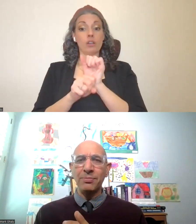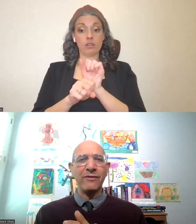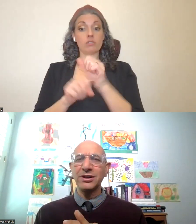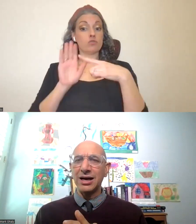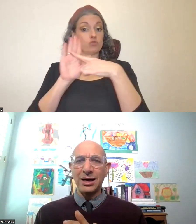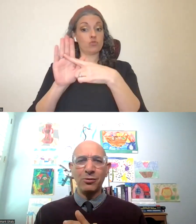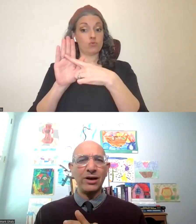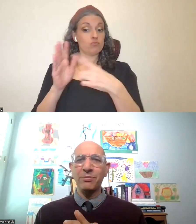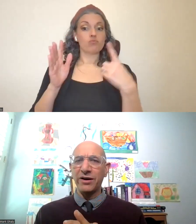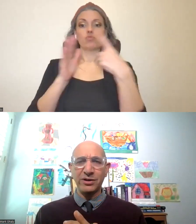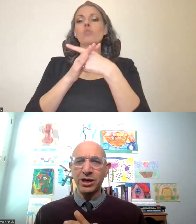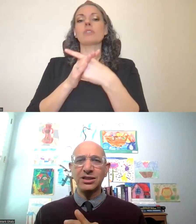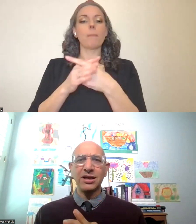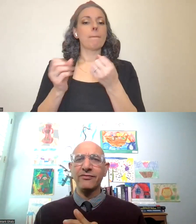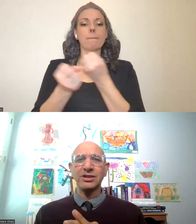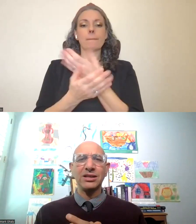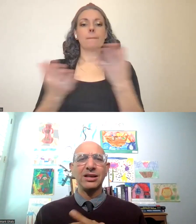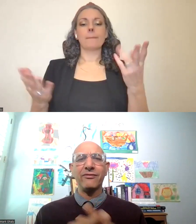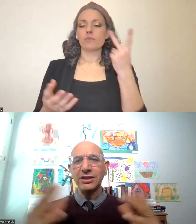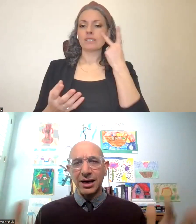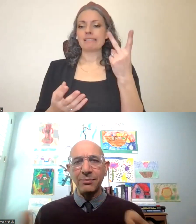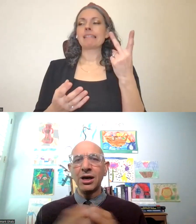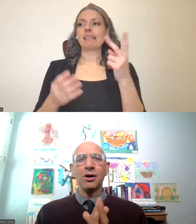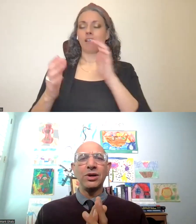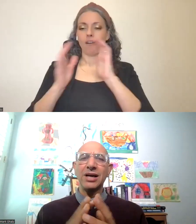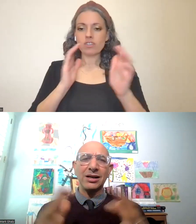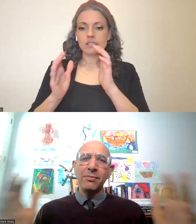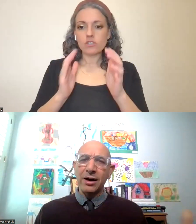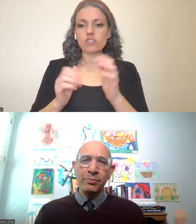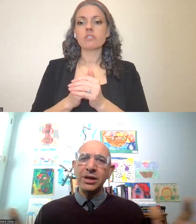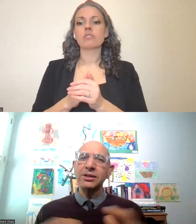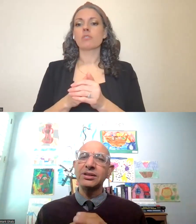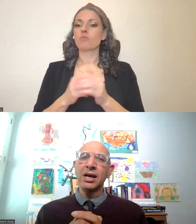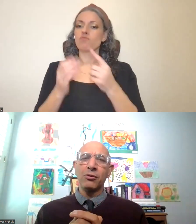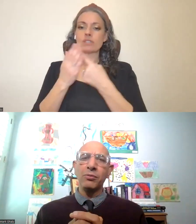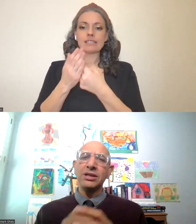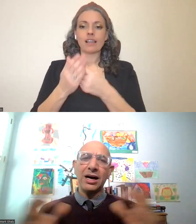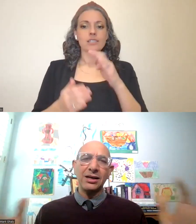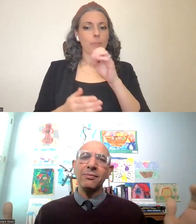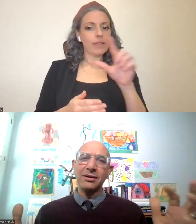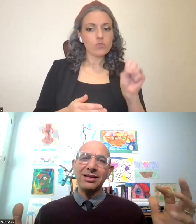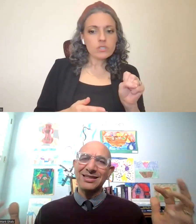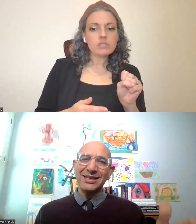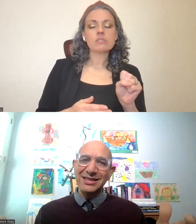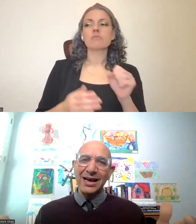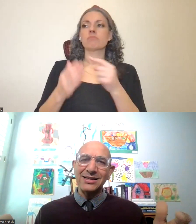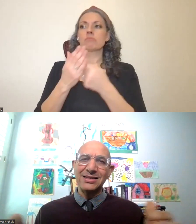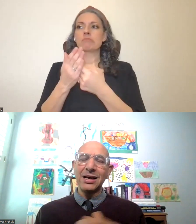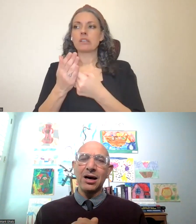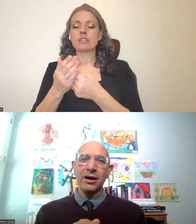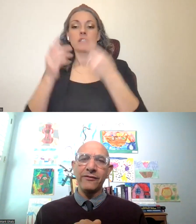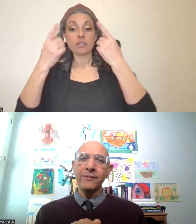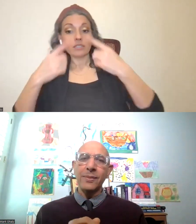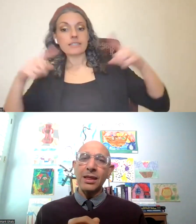shows up every time we have a budget conversation, every time we talk about bills, when we talk about the